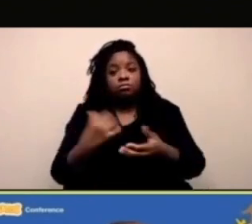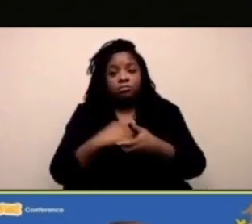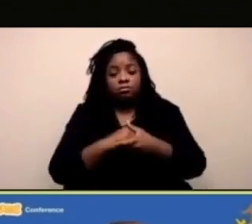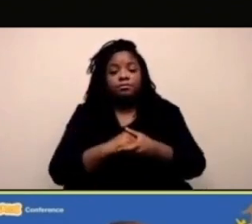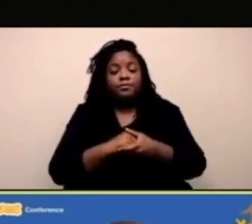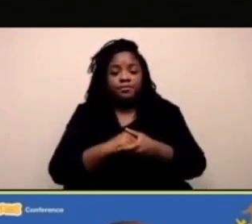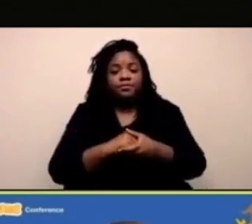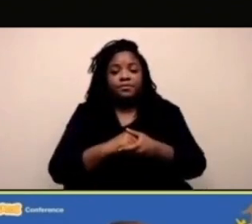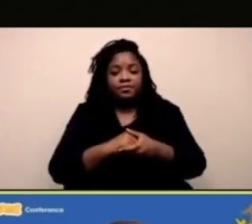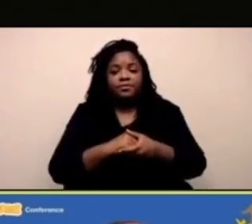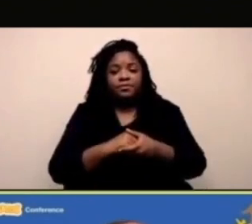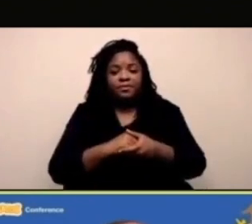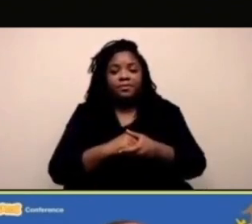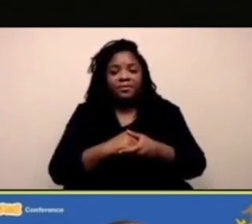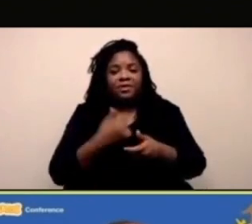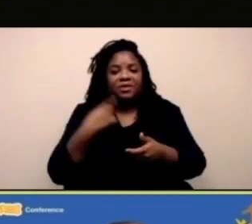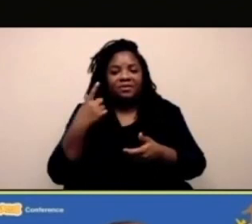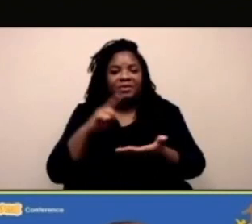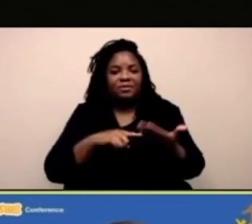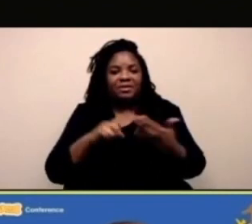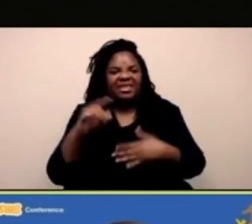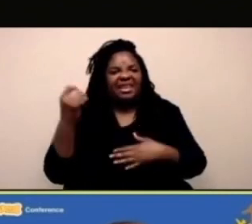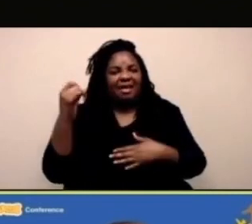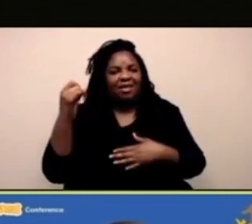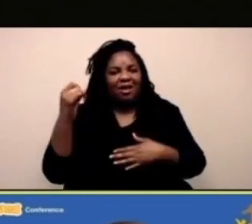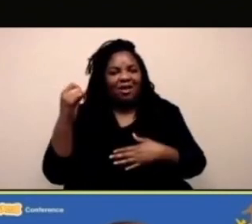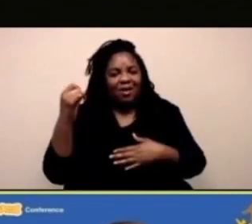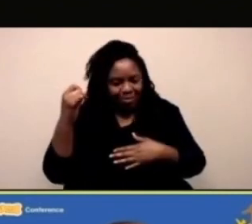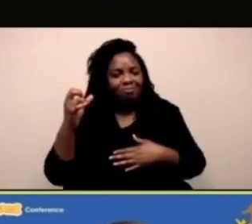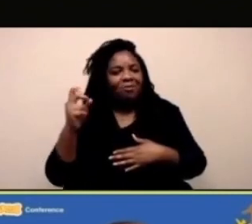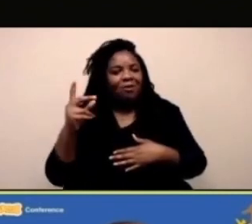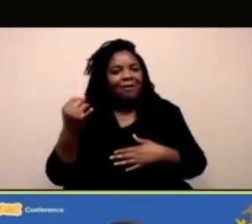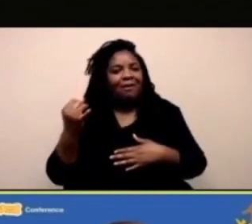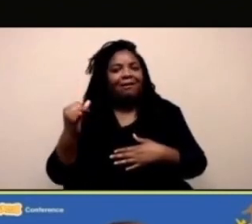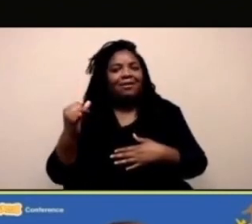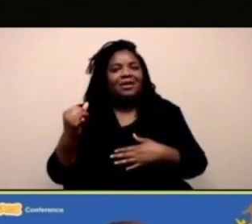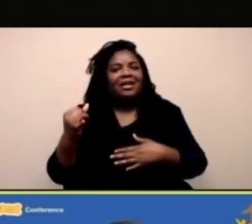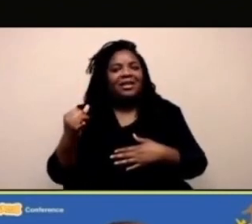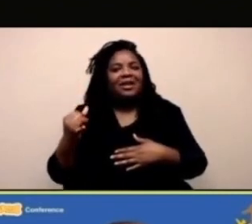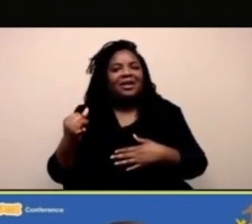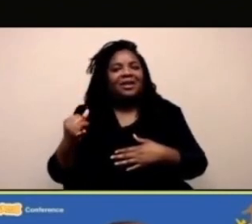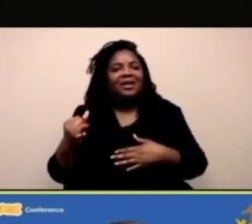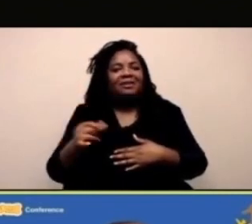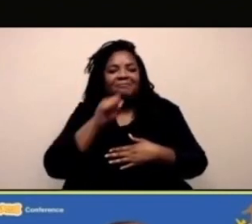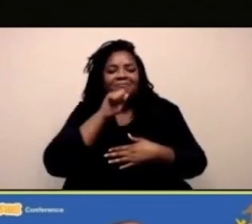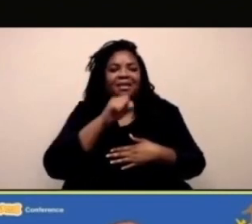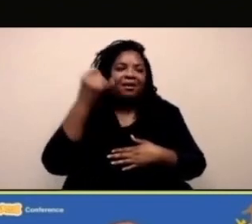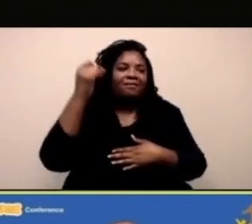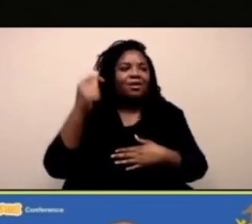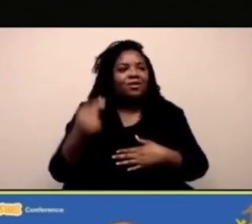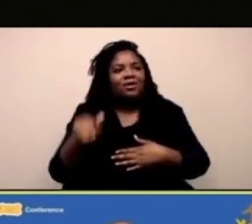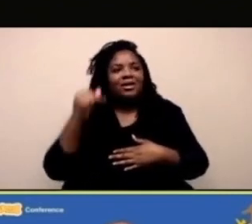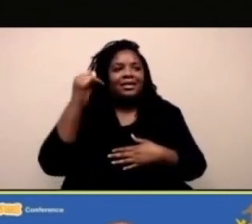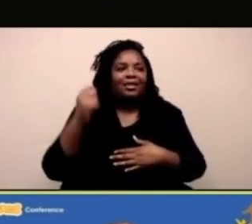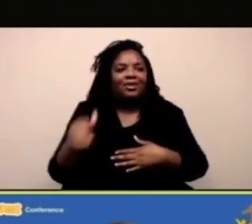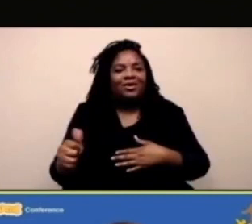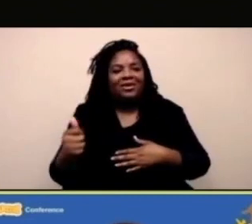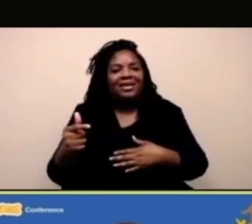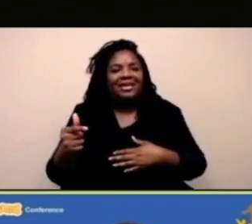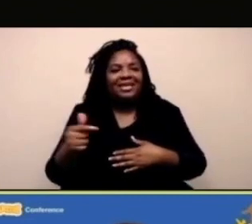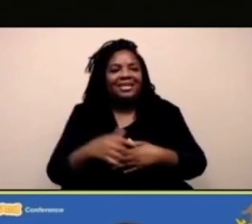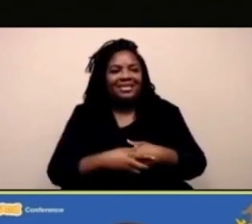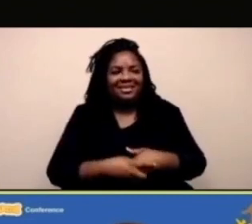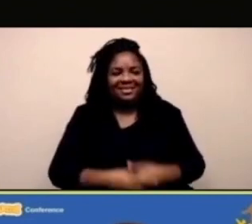got somebody checking is yellow. Great. Yellows. I love seeing the yellow and the green popping up in the chat.